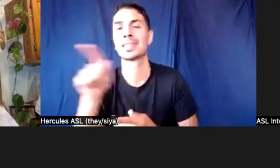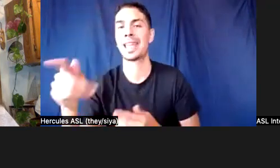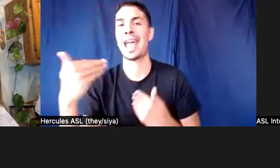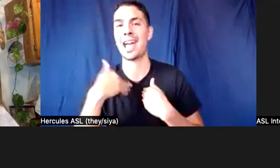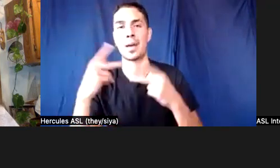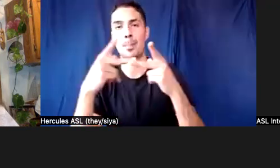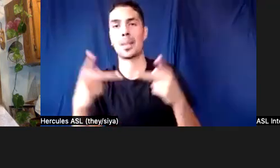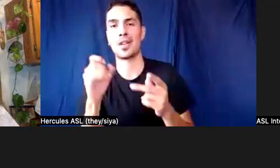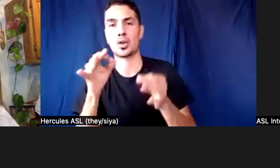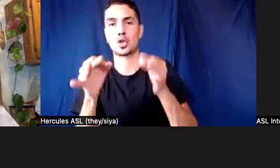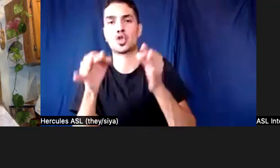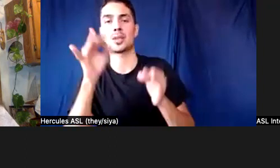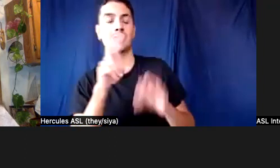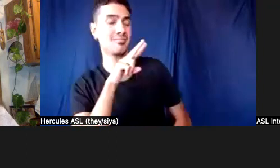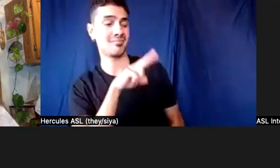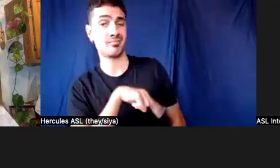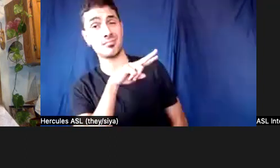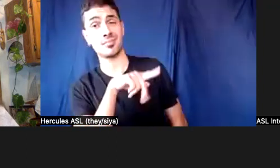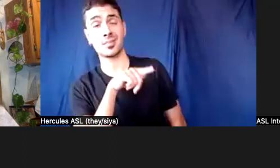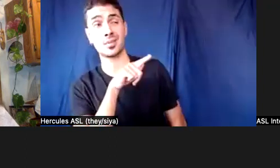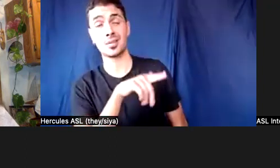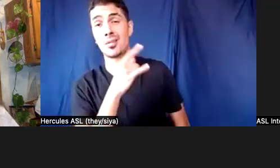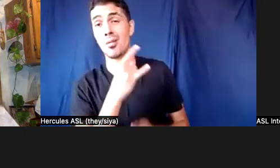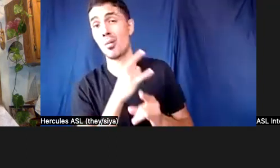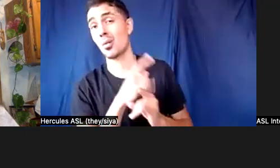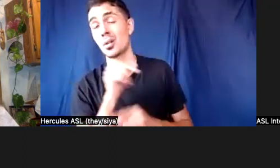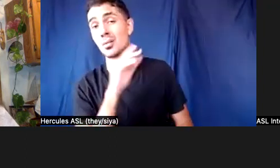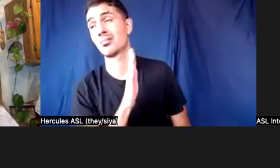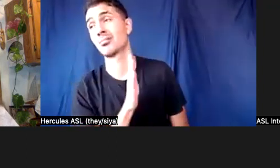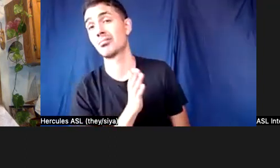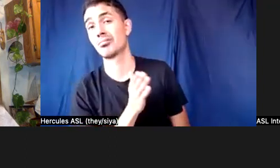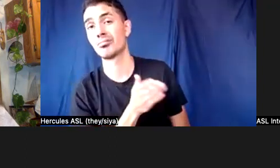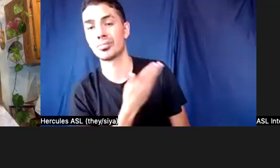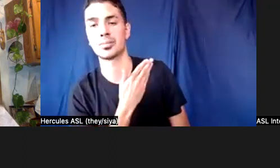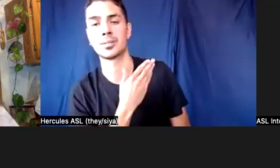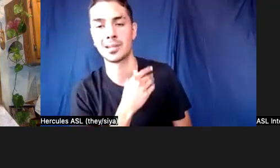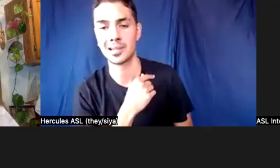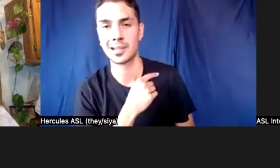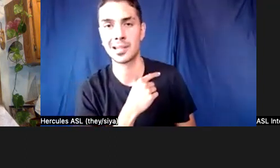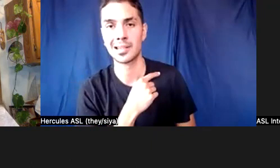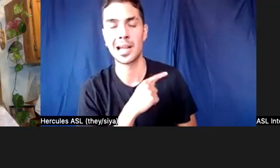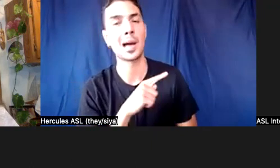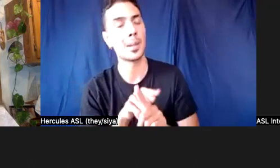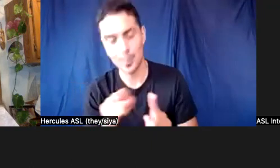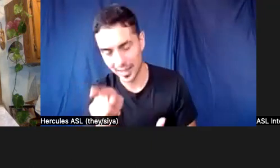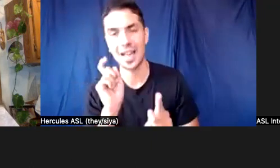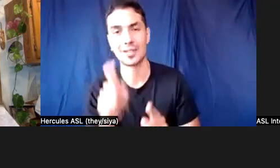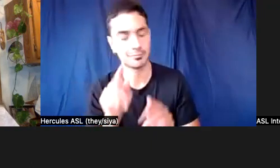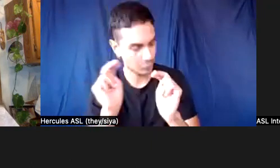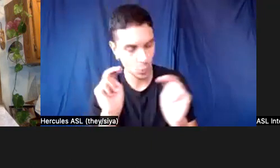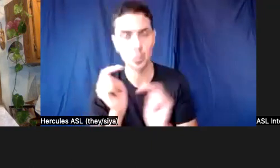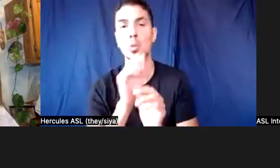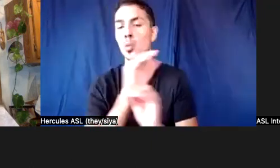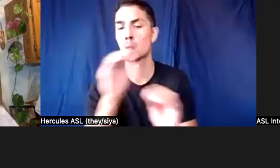imperfect witness, and would rather put them in a temporary detox or hold them within some